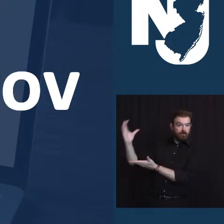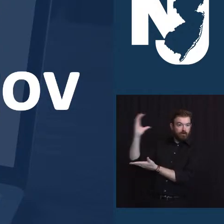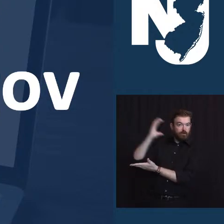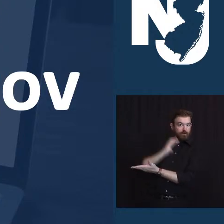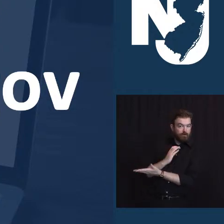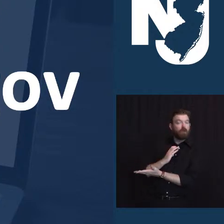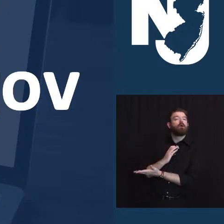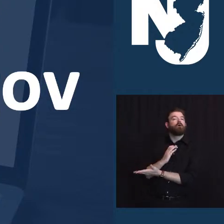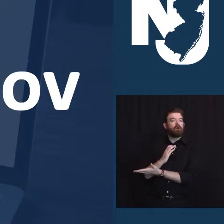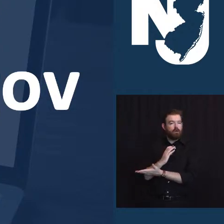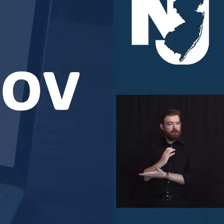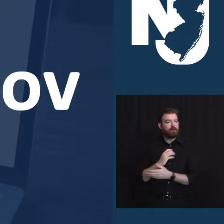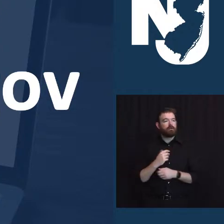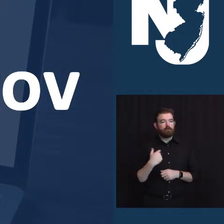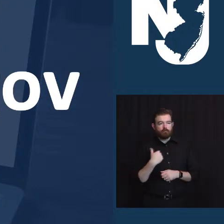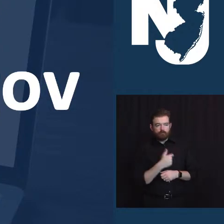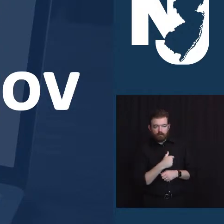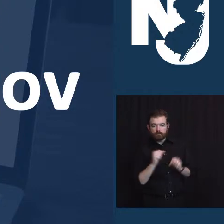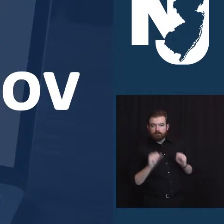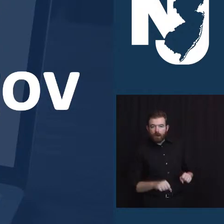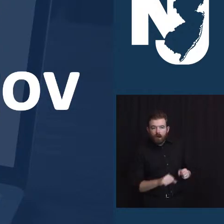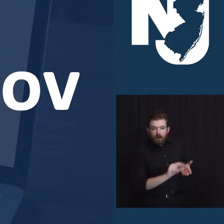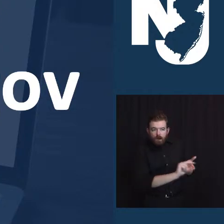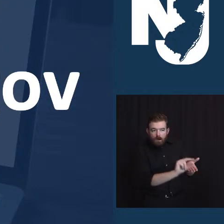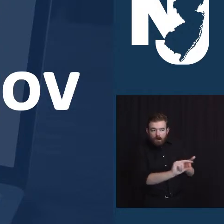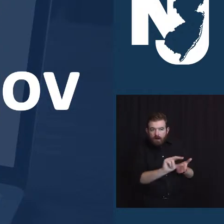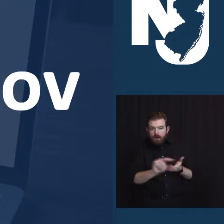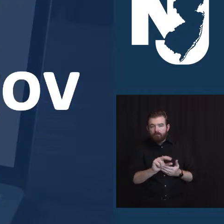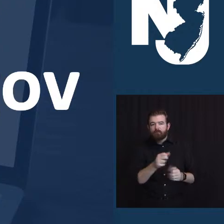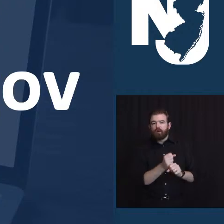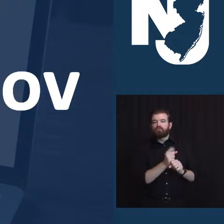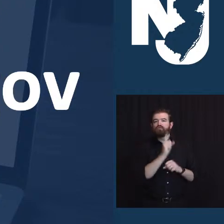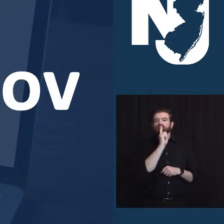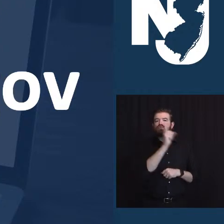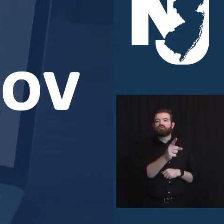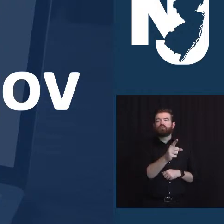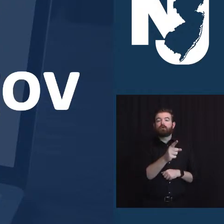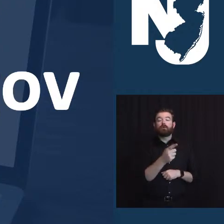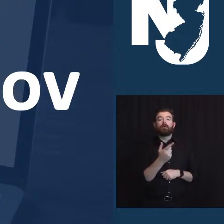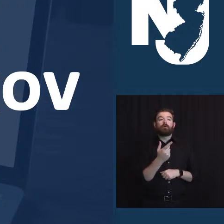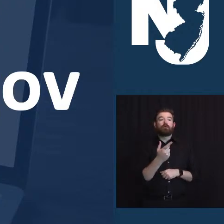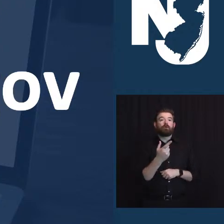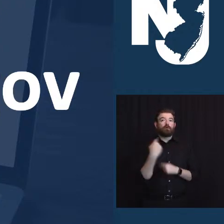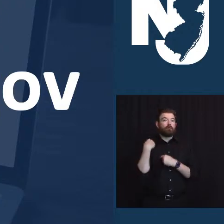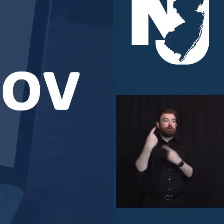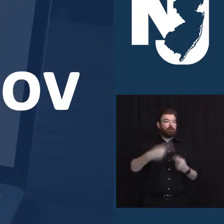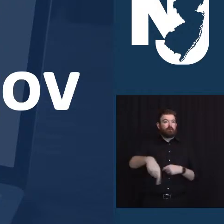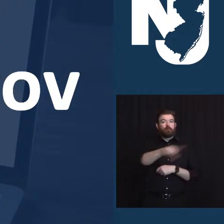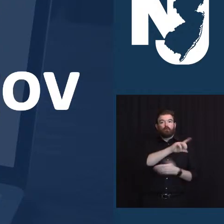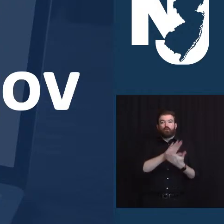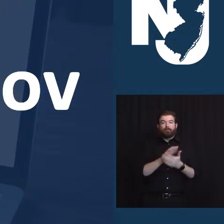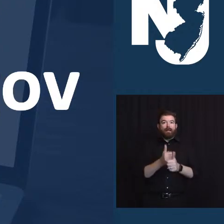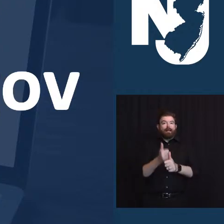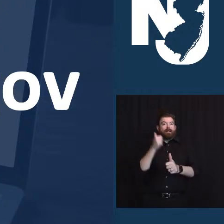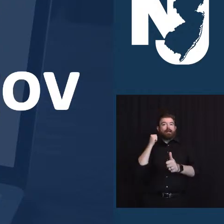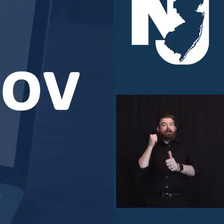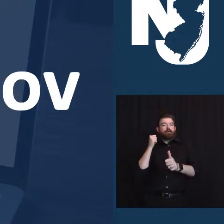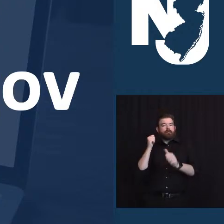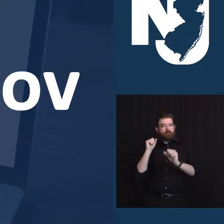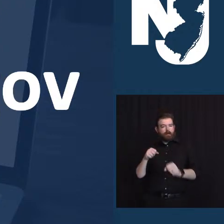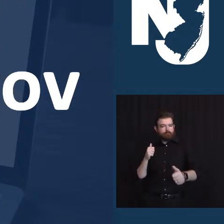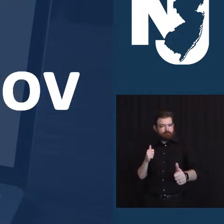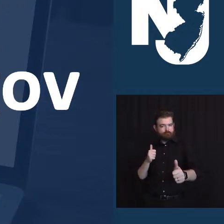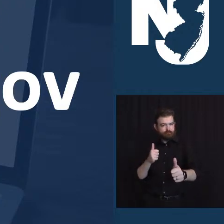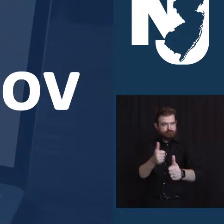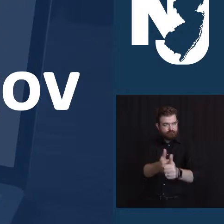to fully get back to where it should be. This includes making sure that every school reopens for all in-person